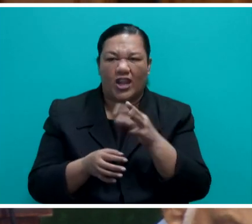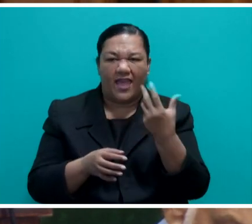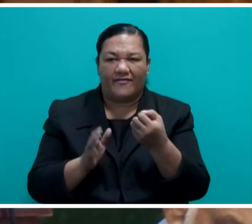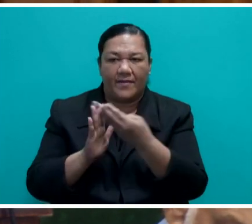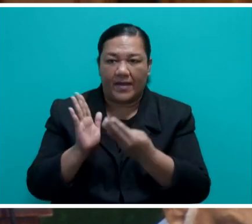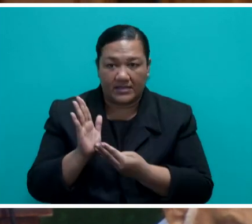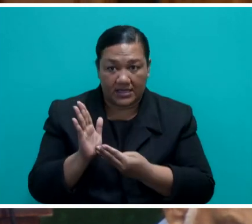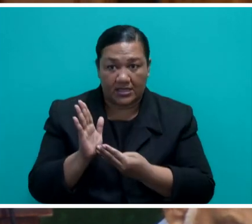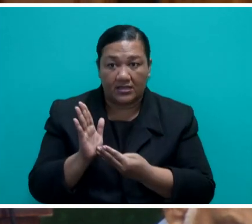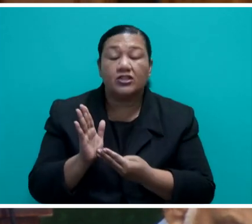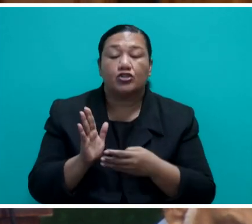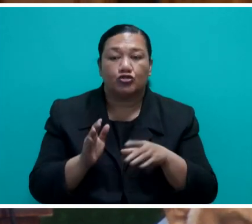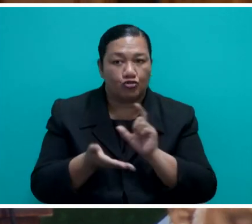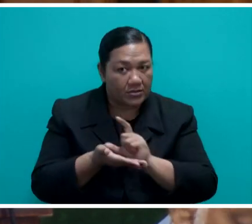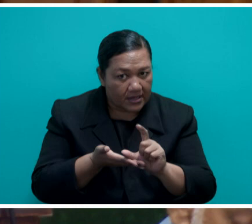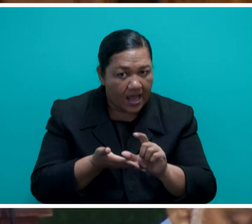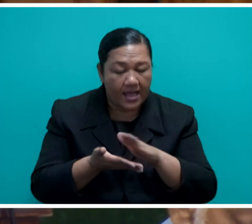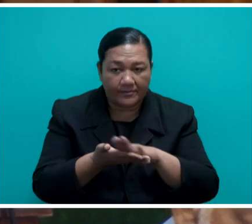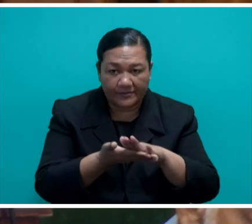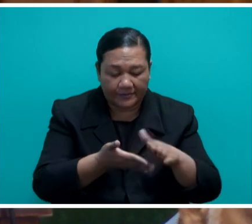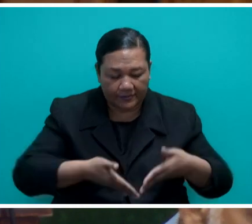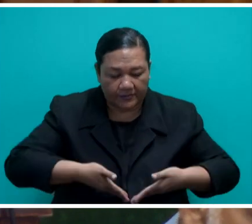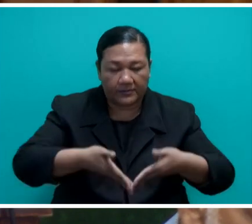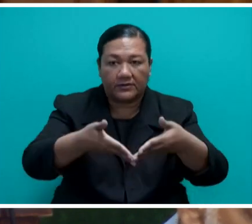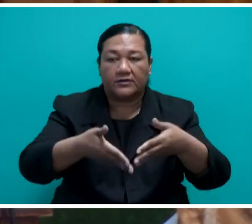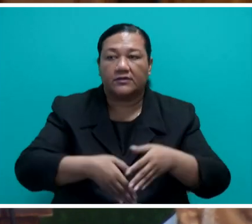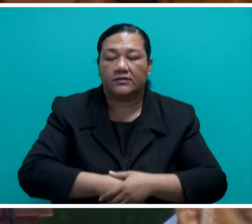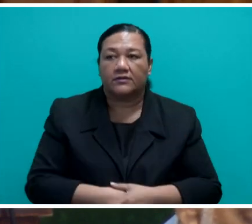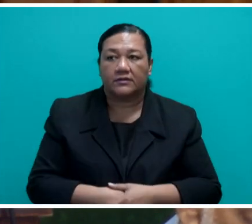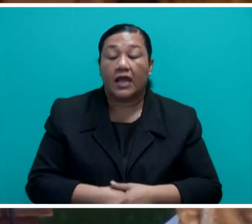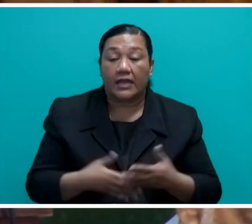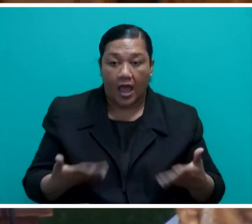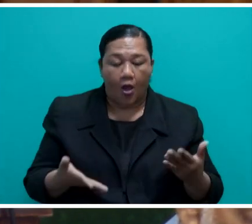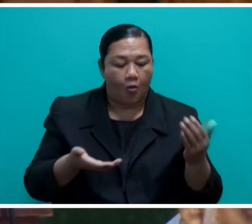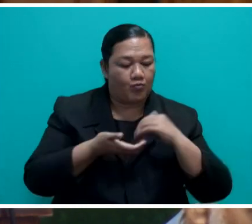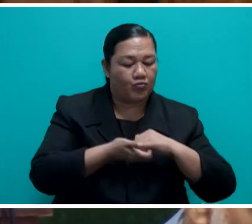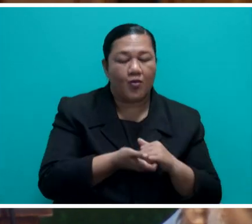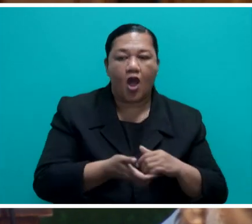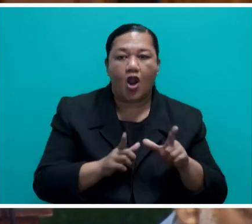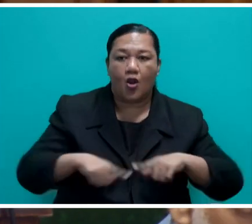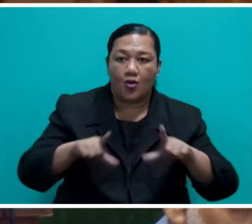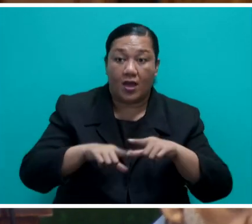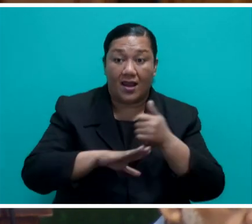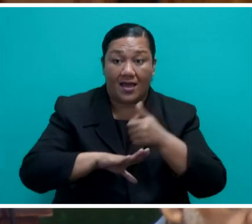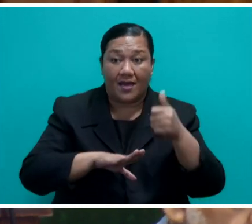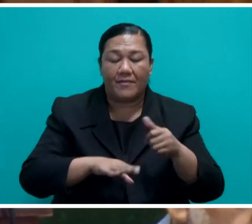the Ministry will work closely with the Ministry of Local Government on how these can be